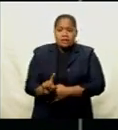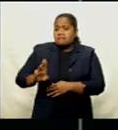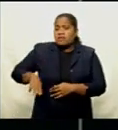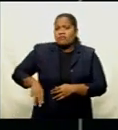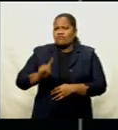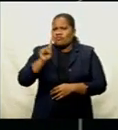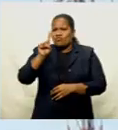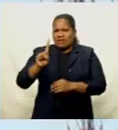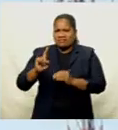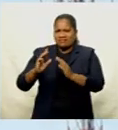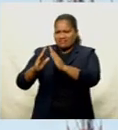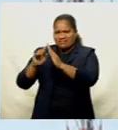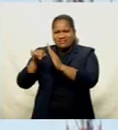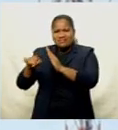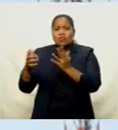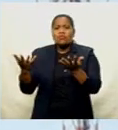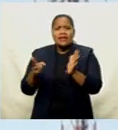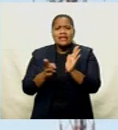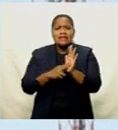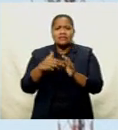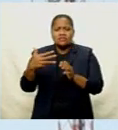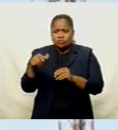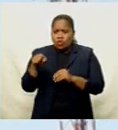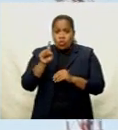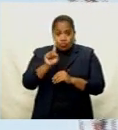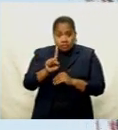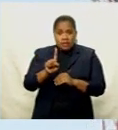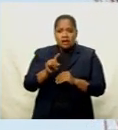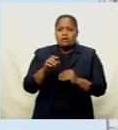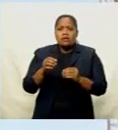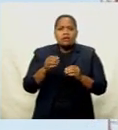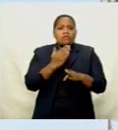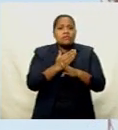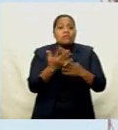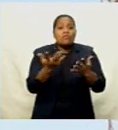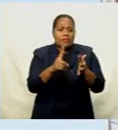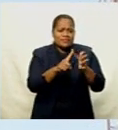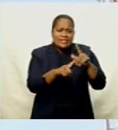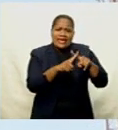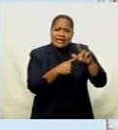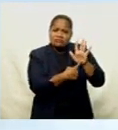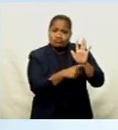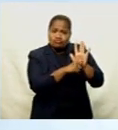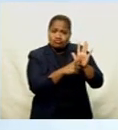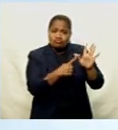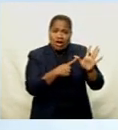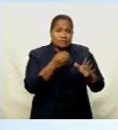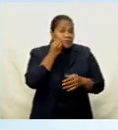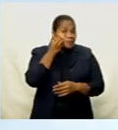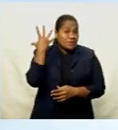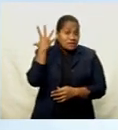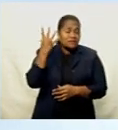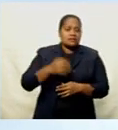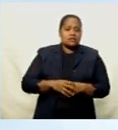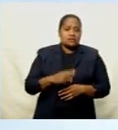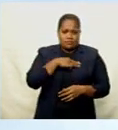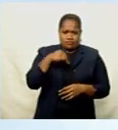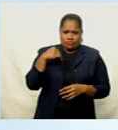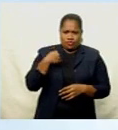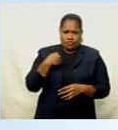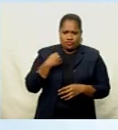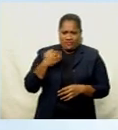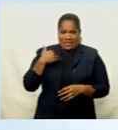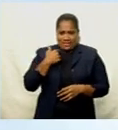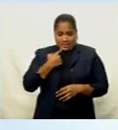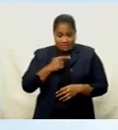Monikoso, Nasinu. One of these cases is an employee of Extra Supermarket. The Ministry of Health says all 5 of these cases have been under